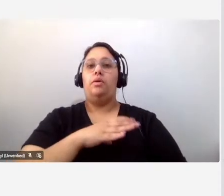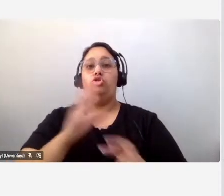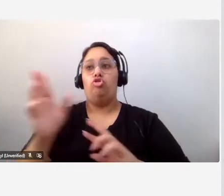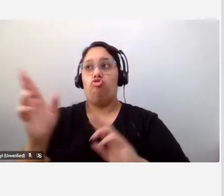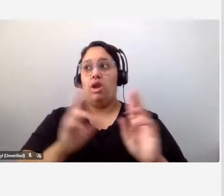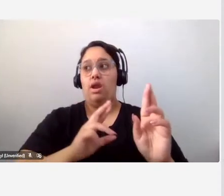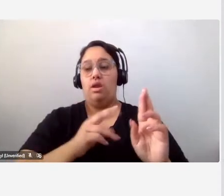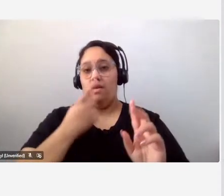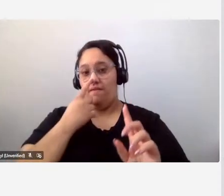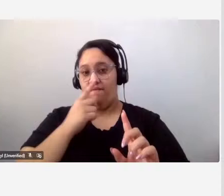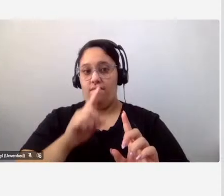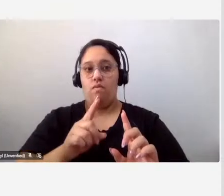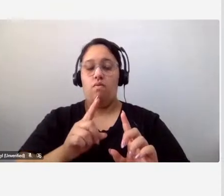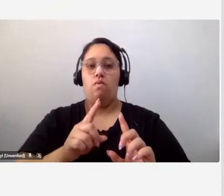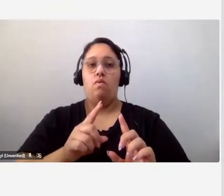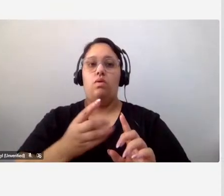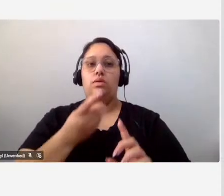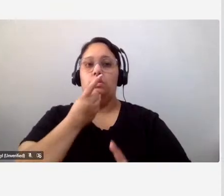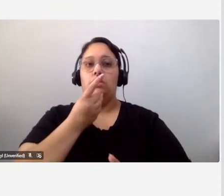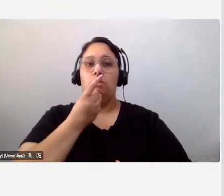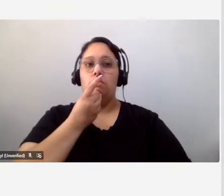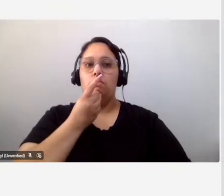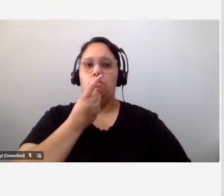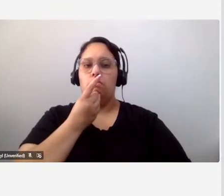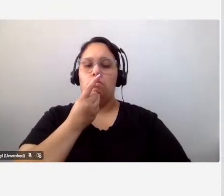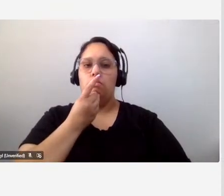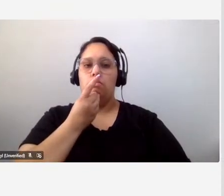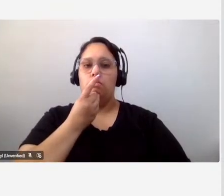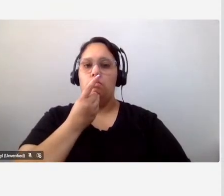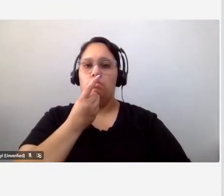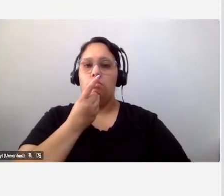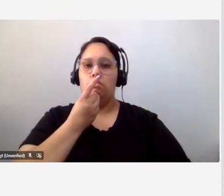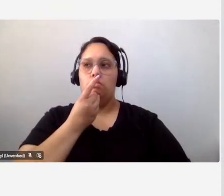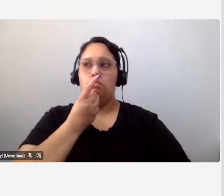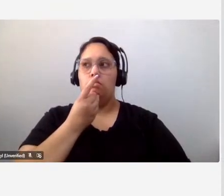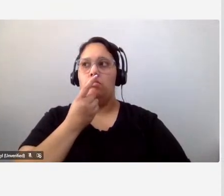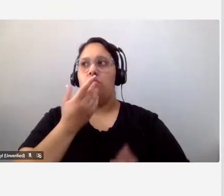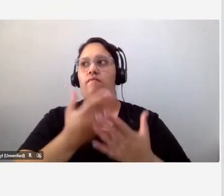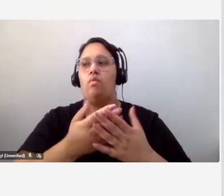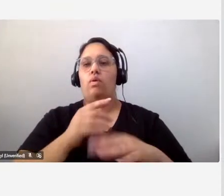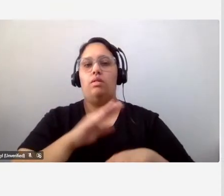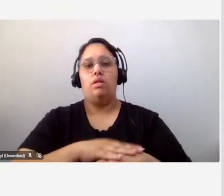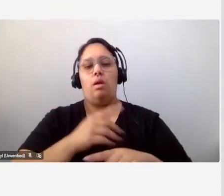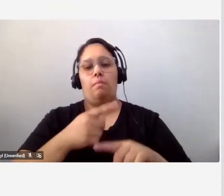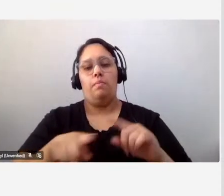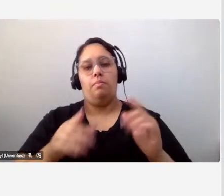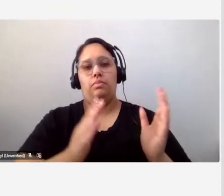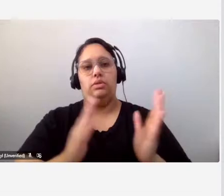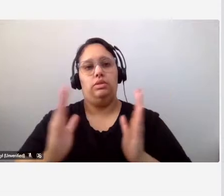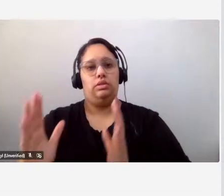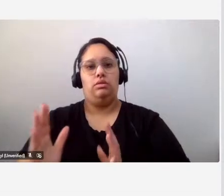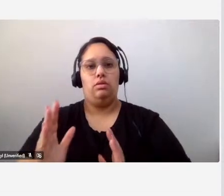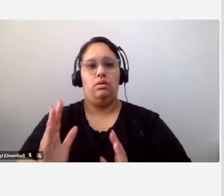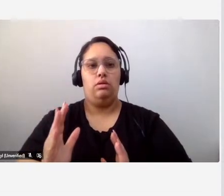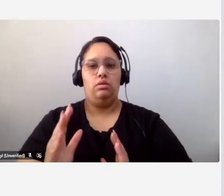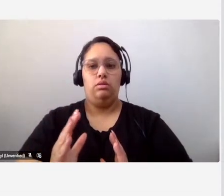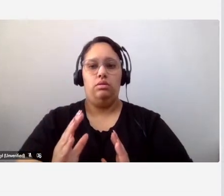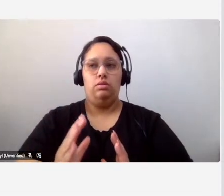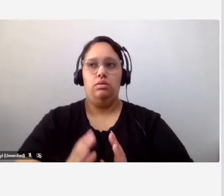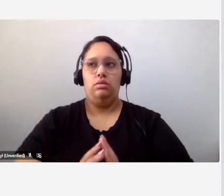for the December season, initiation season? And